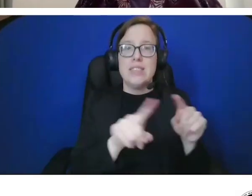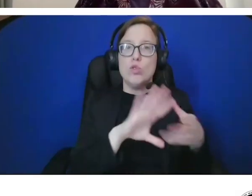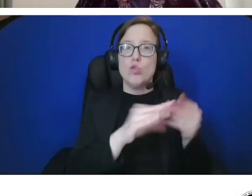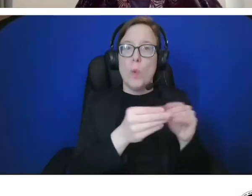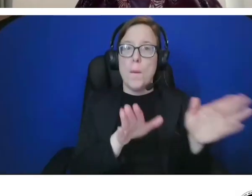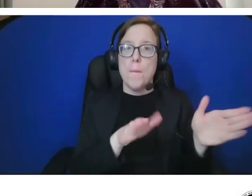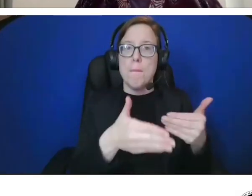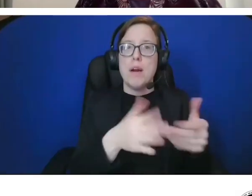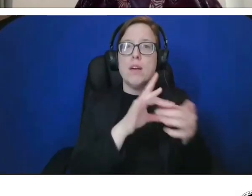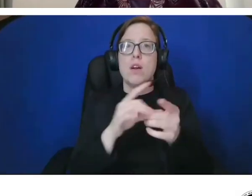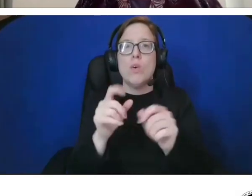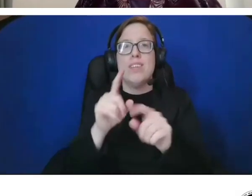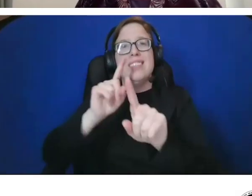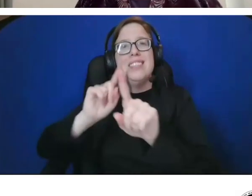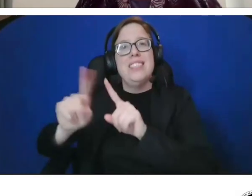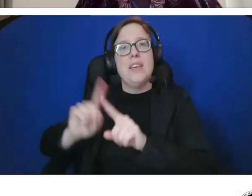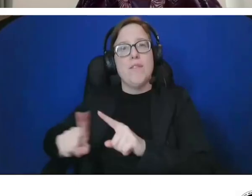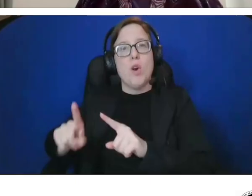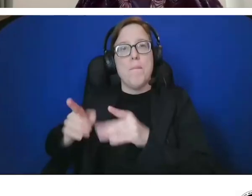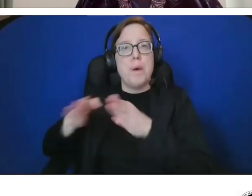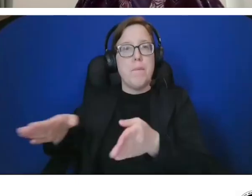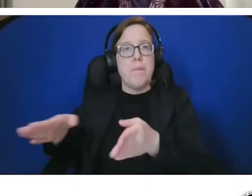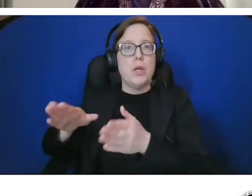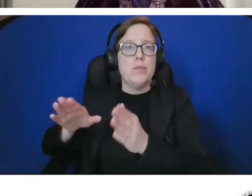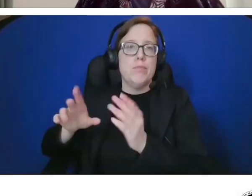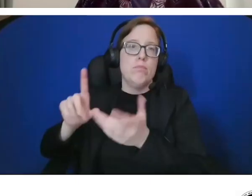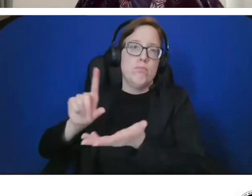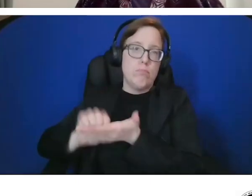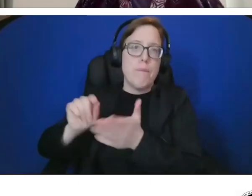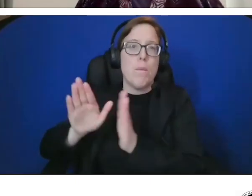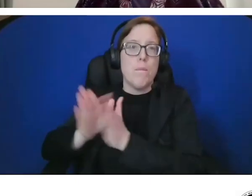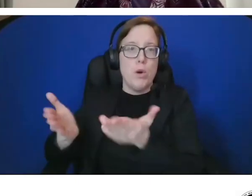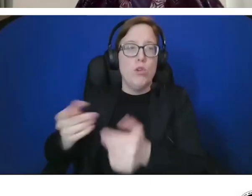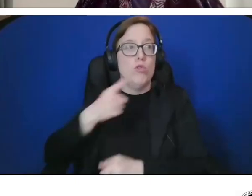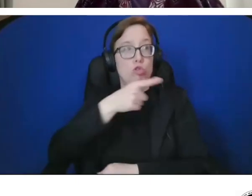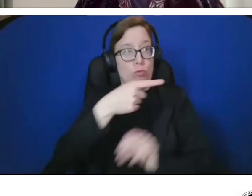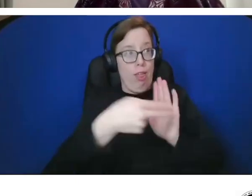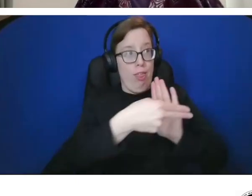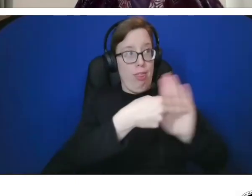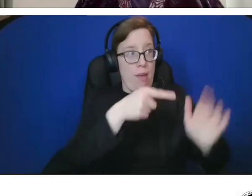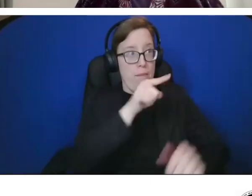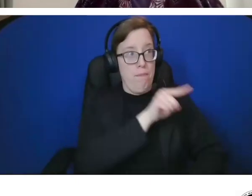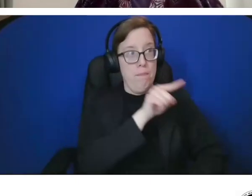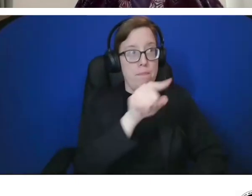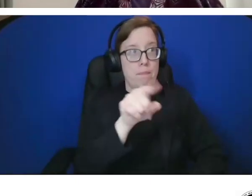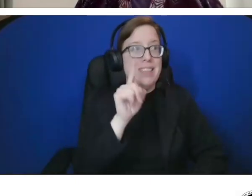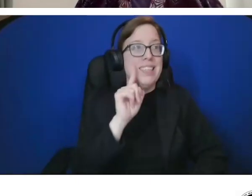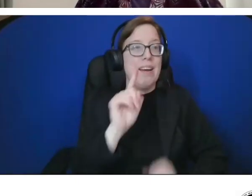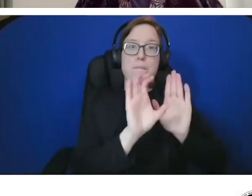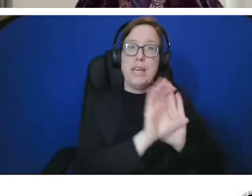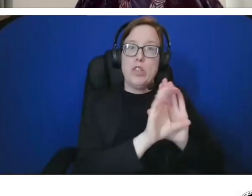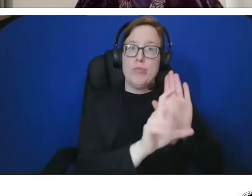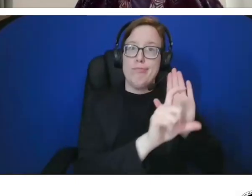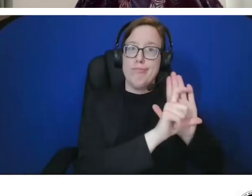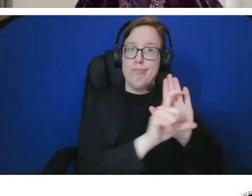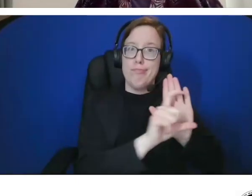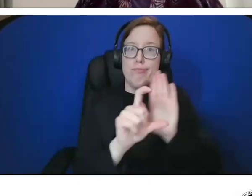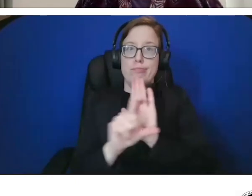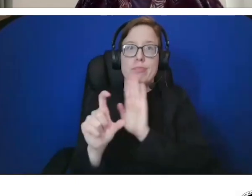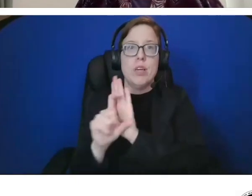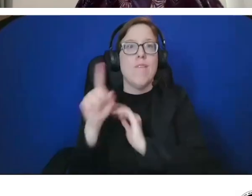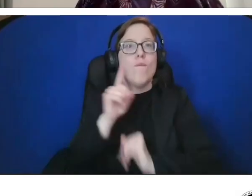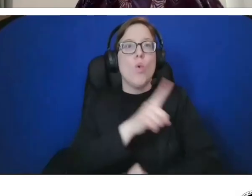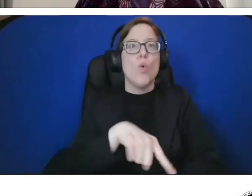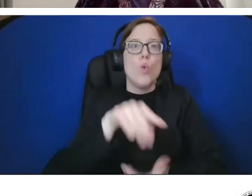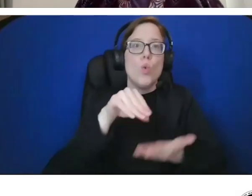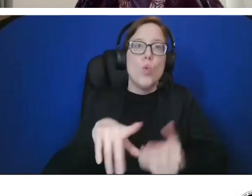story boxes about commercially published books then. And she has labeled them and she has some pictures on there for the kids who